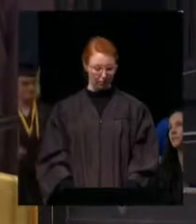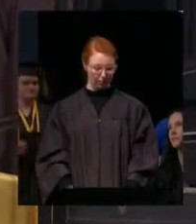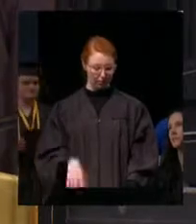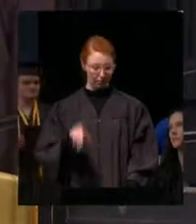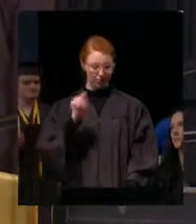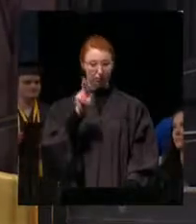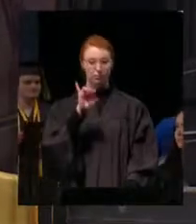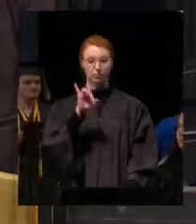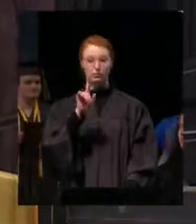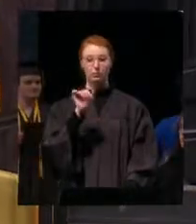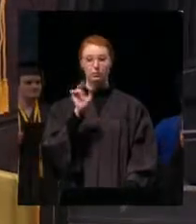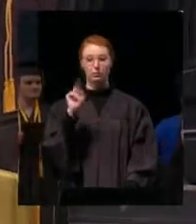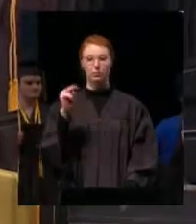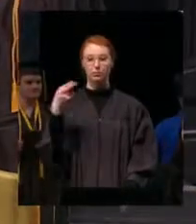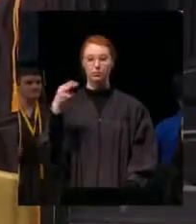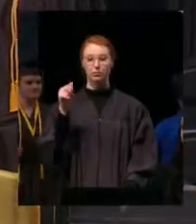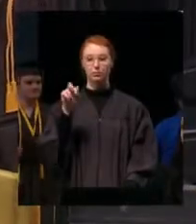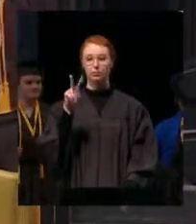Tristan Harvey.